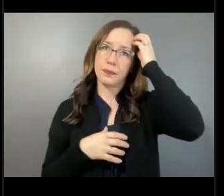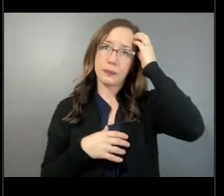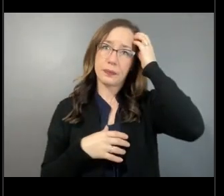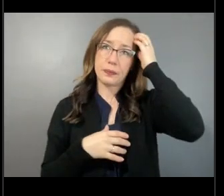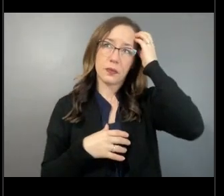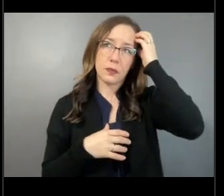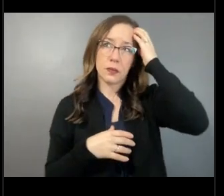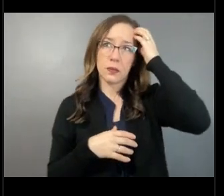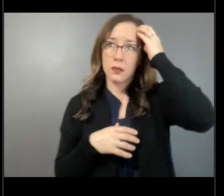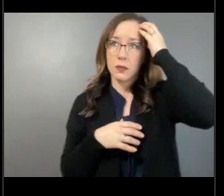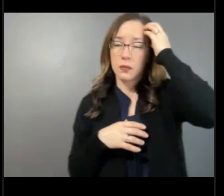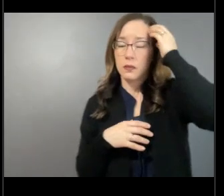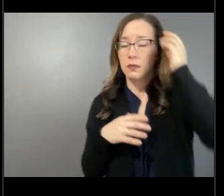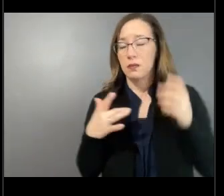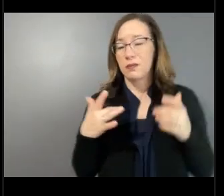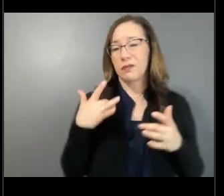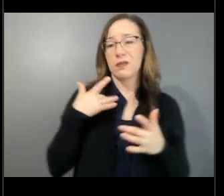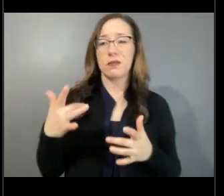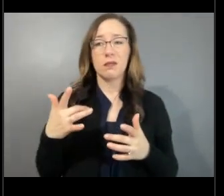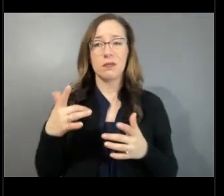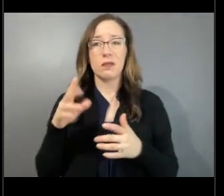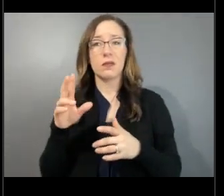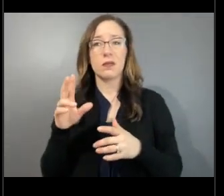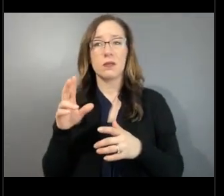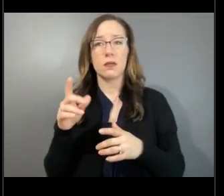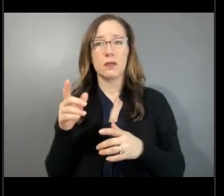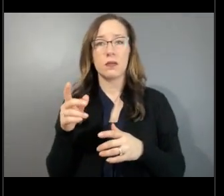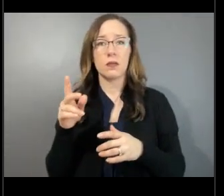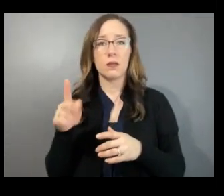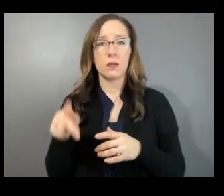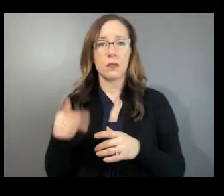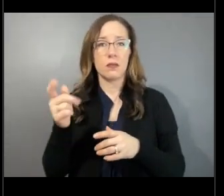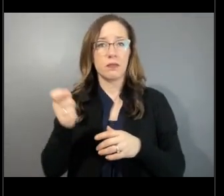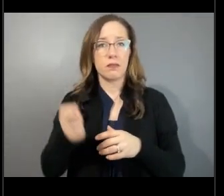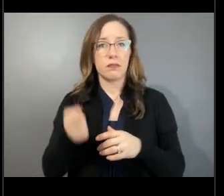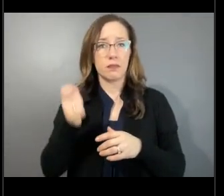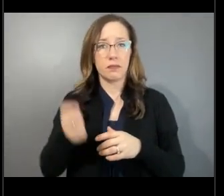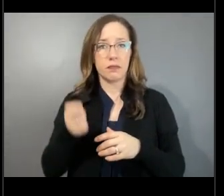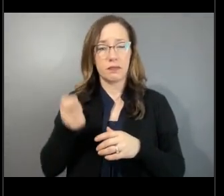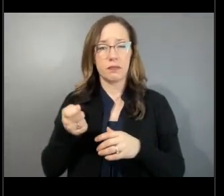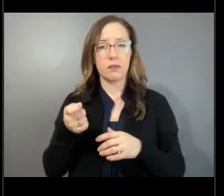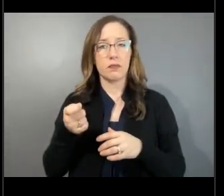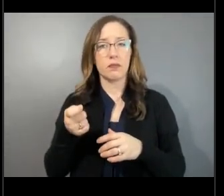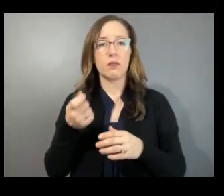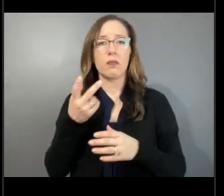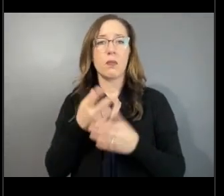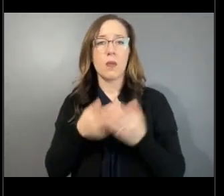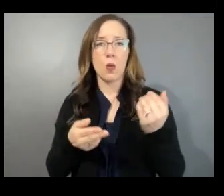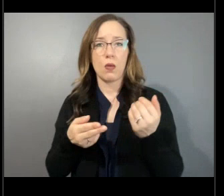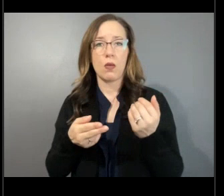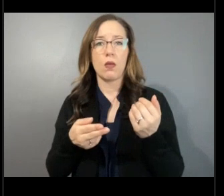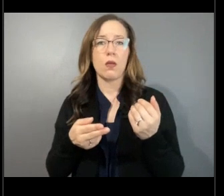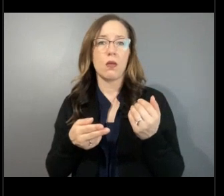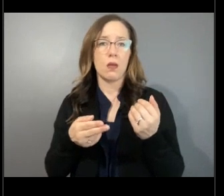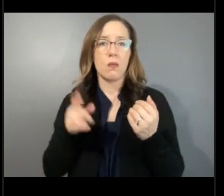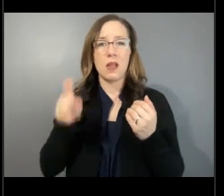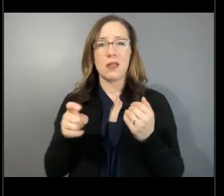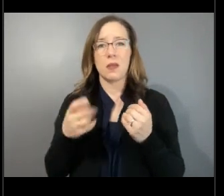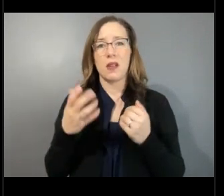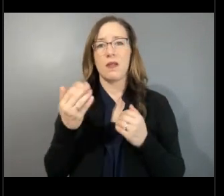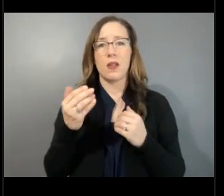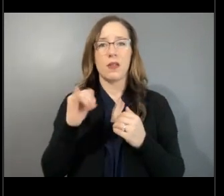typical duplex outlet is used, both receptacles must